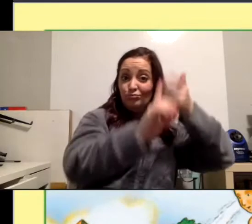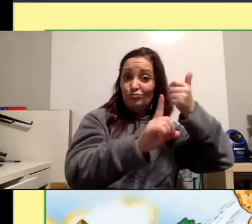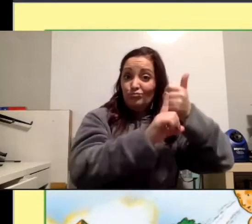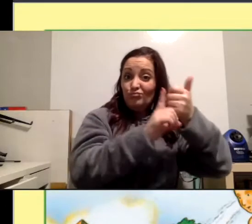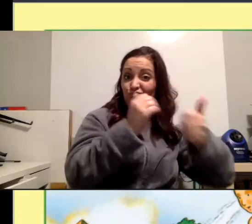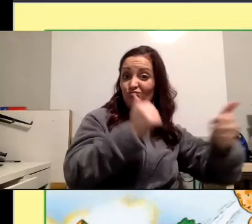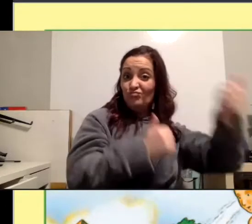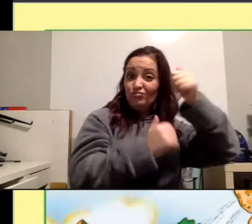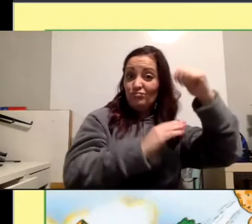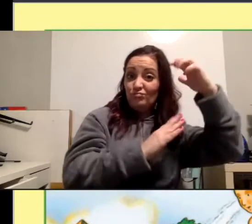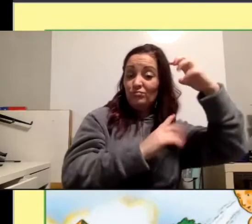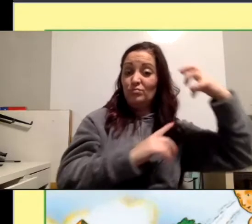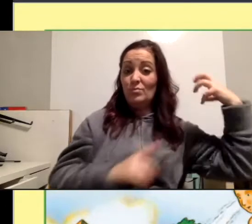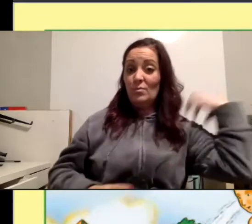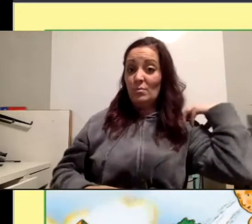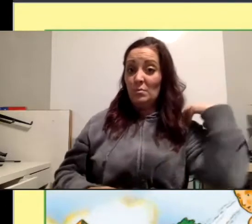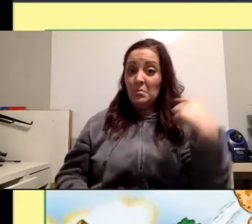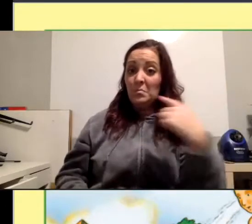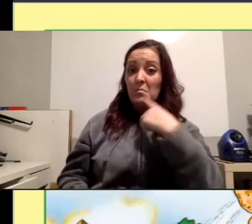the sign maker,